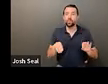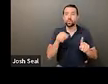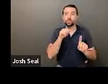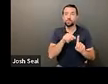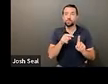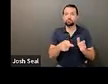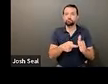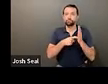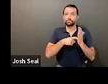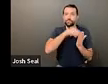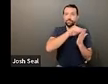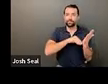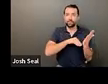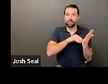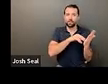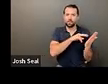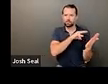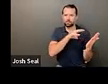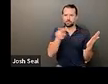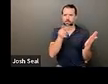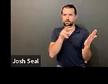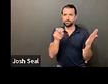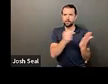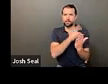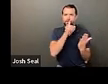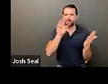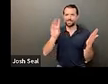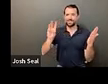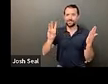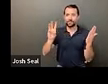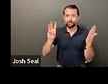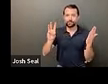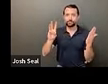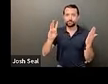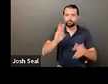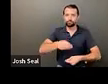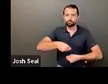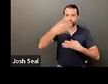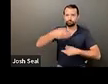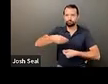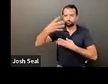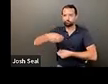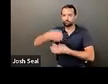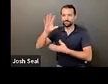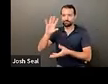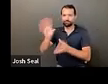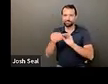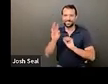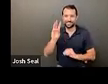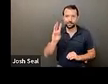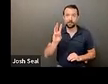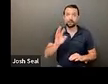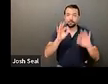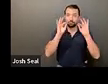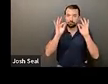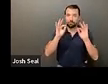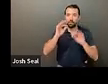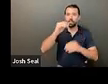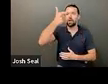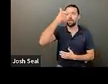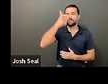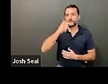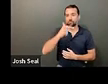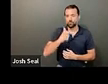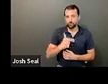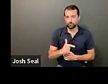to page 6, as indicated in the table of contents. And it walks you through exactly how to fill out